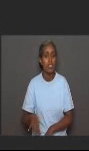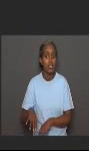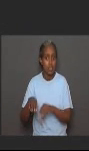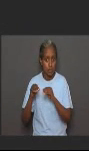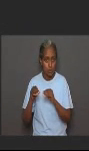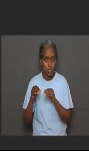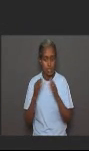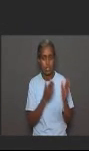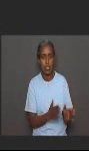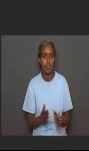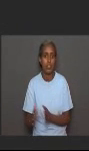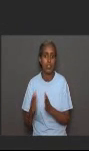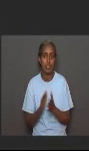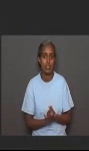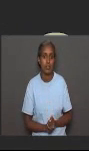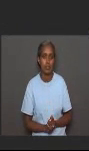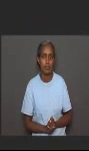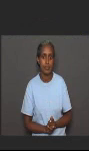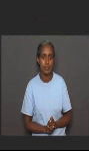Students, let's get ready.